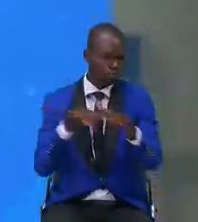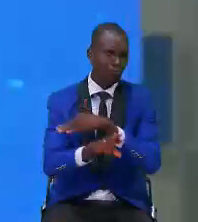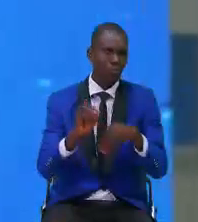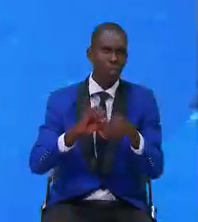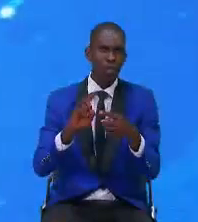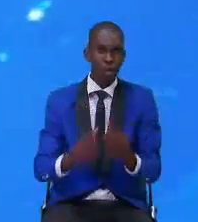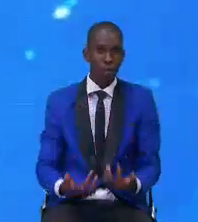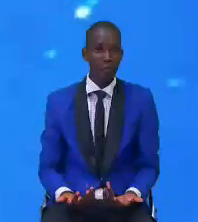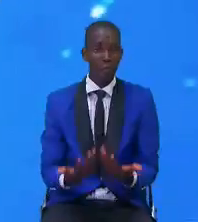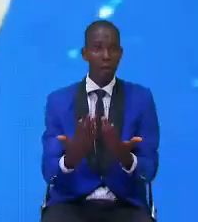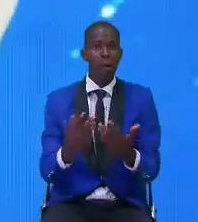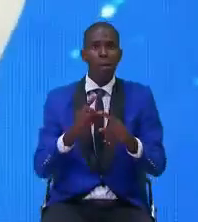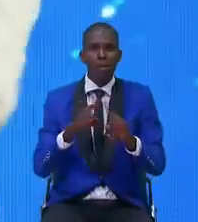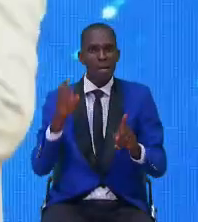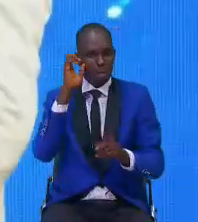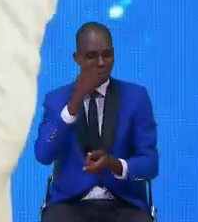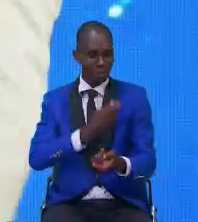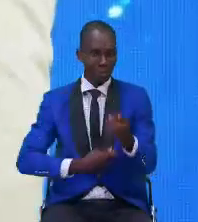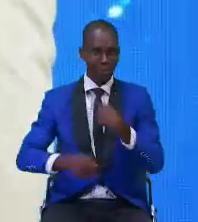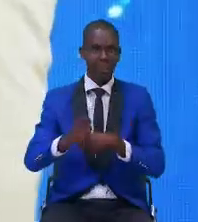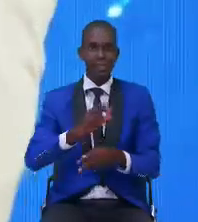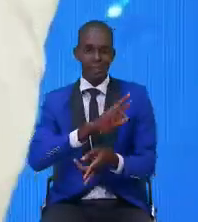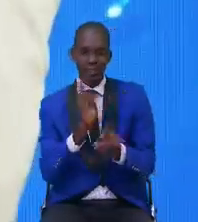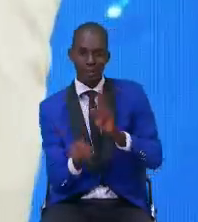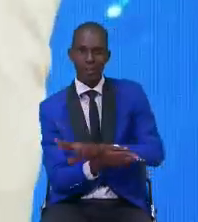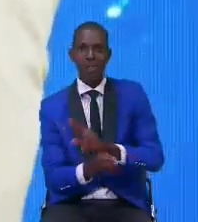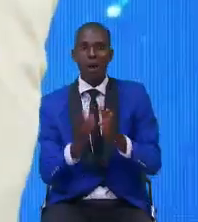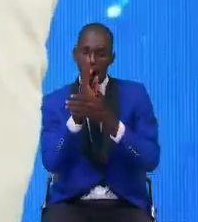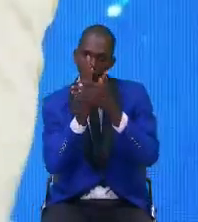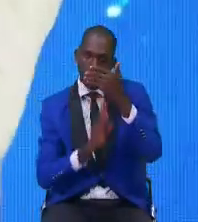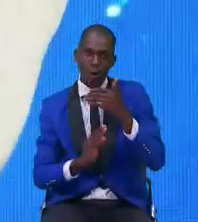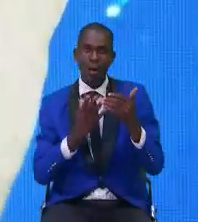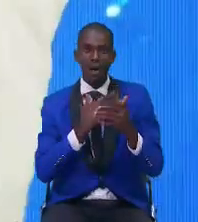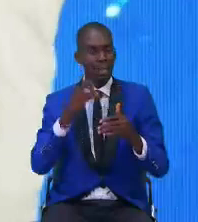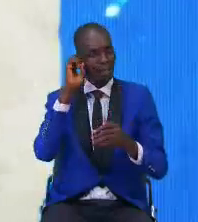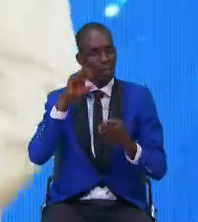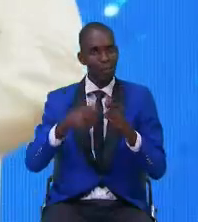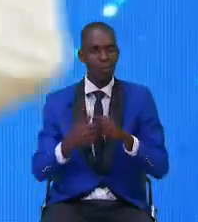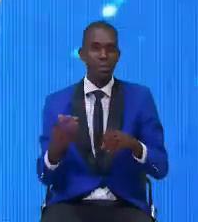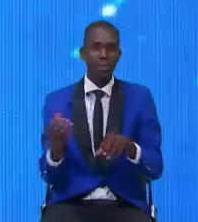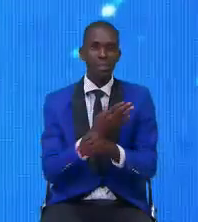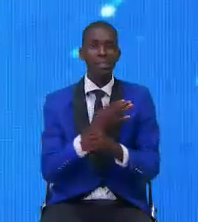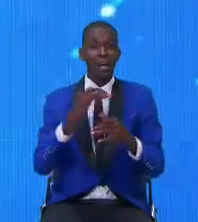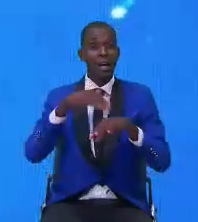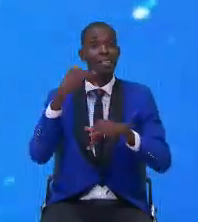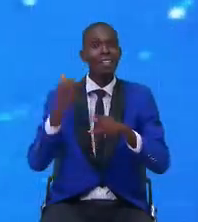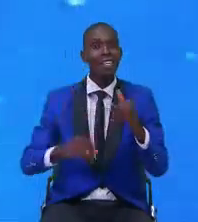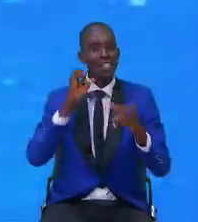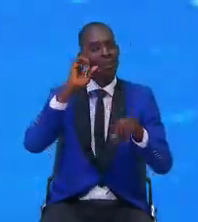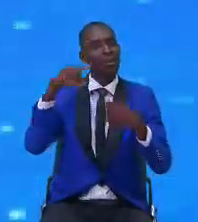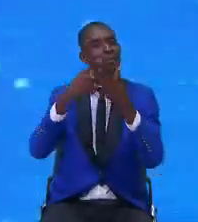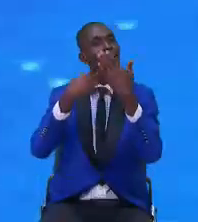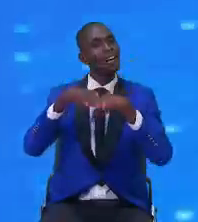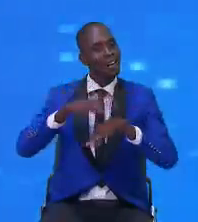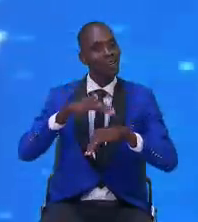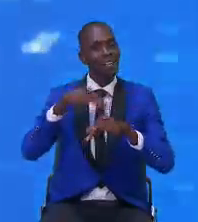he returned. He humbled himself. And the barriers were broken down. The man got to heaven eventually.